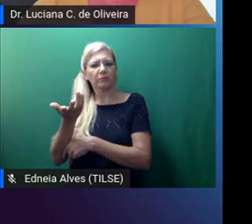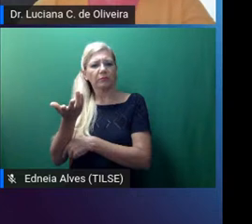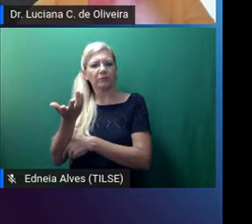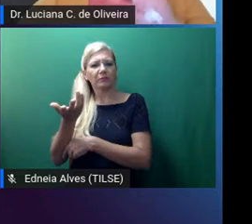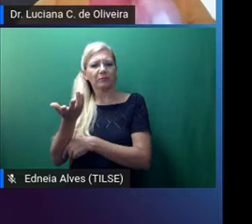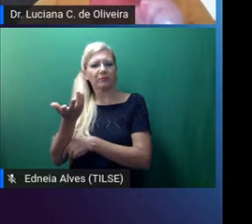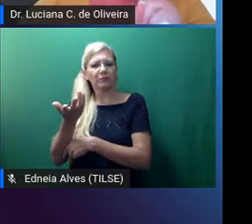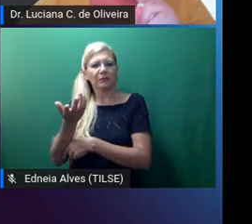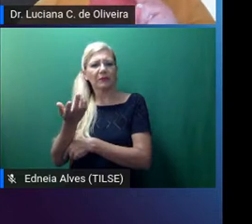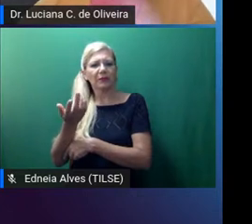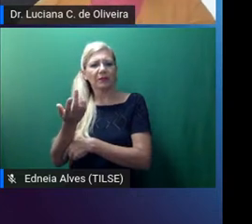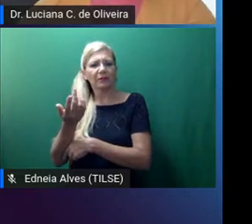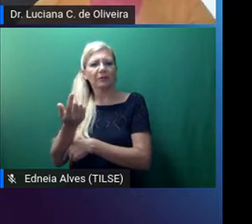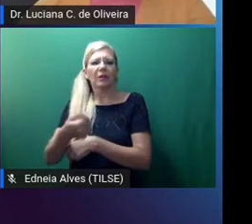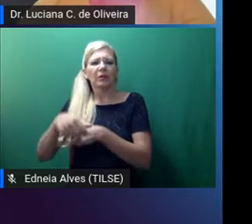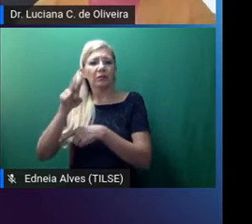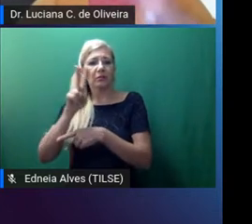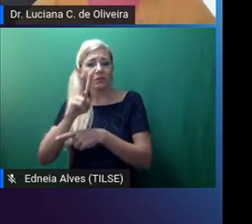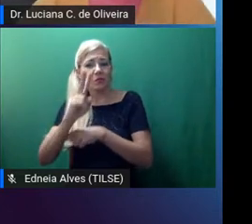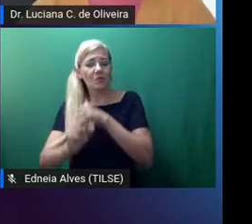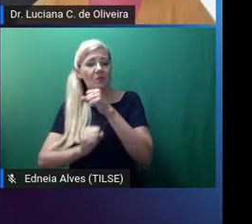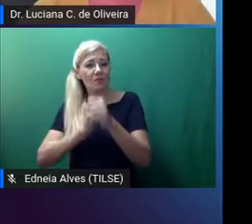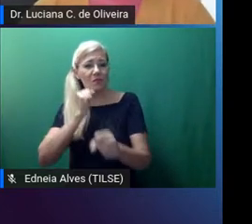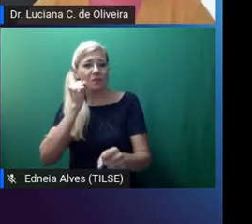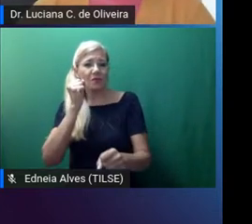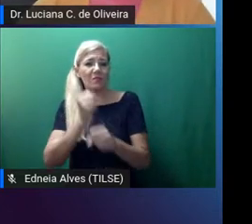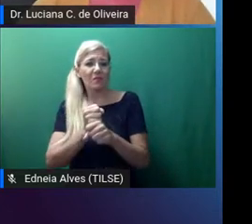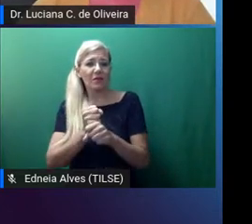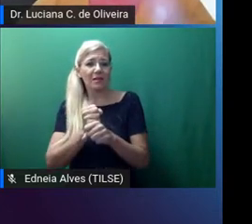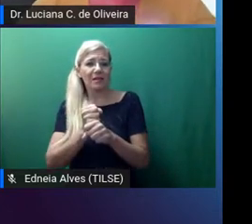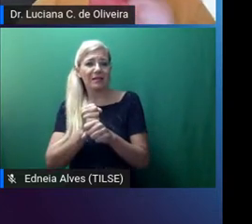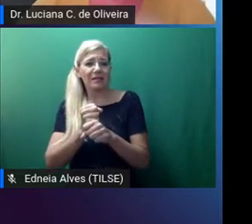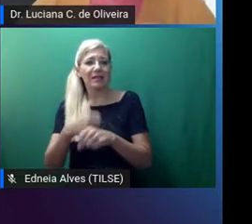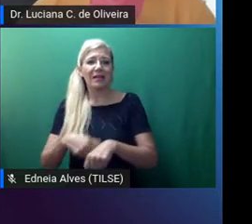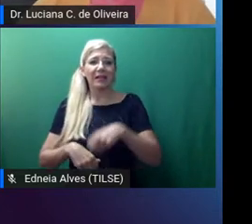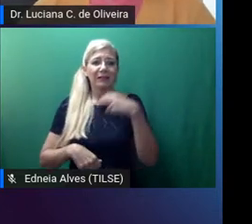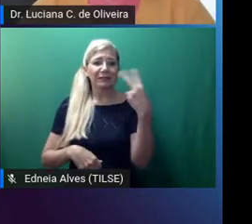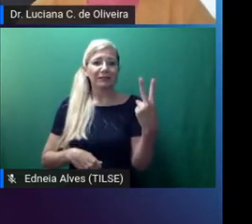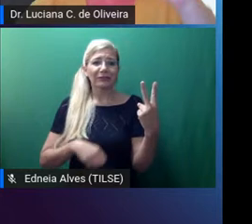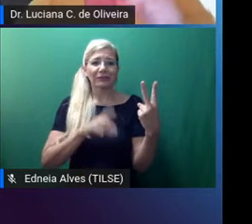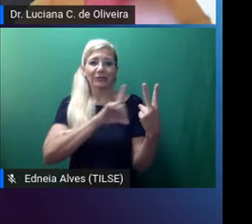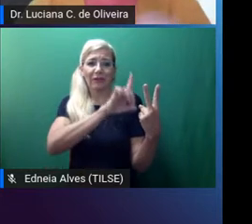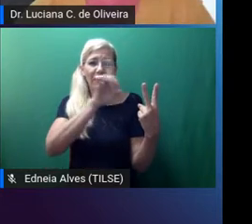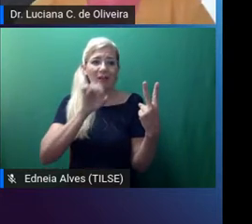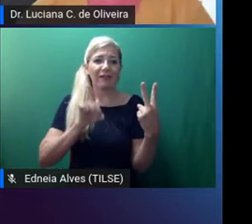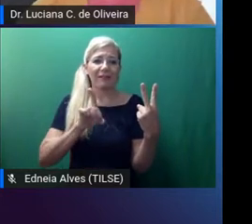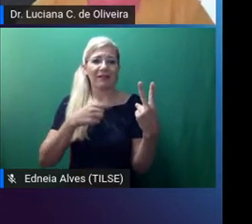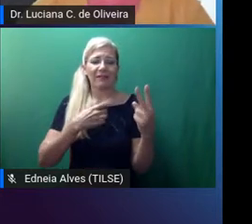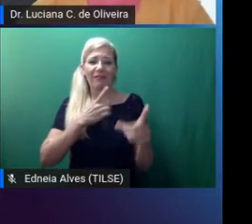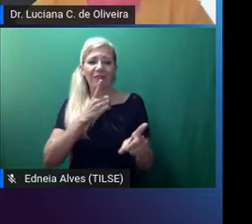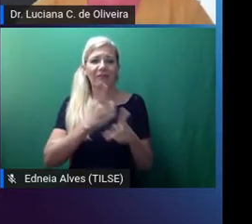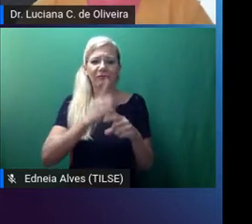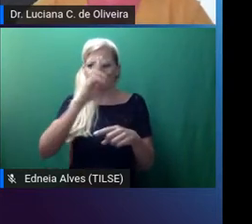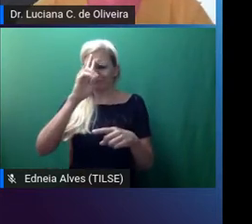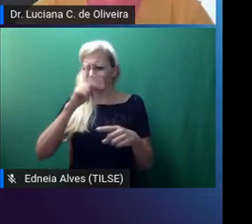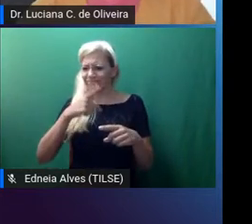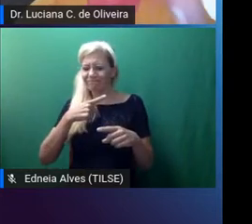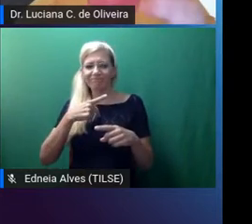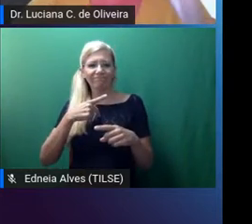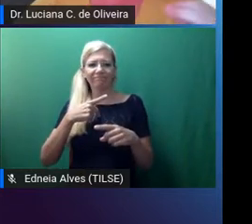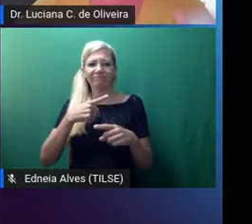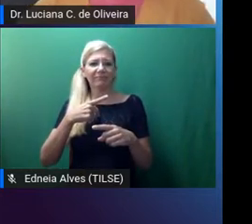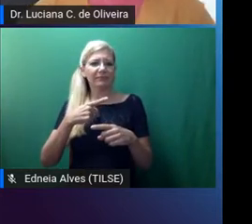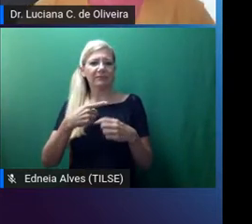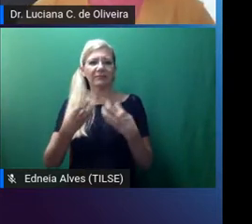this day, this was 2 years ago, to this day, I find myself thinking about that moment and